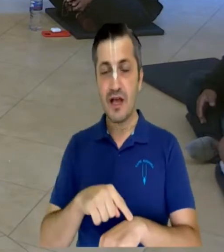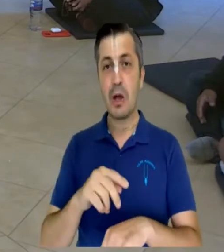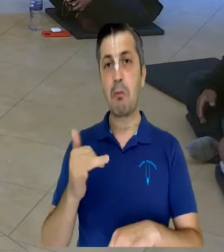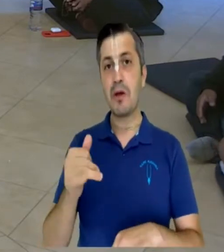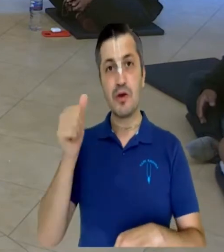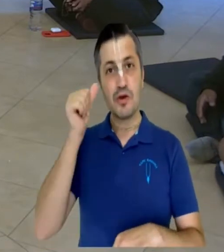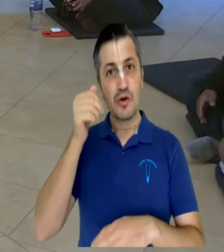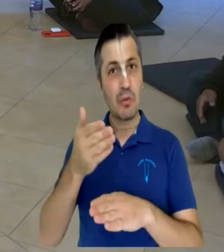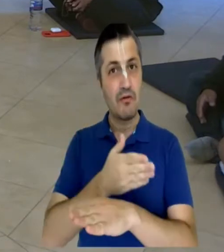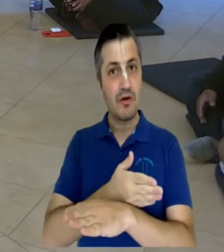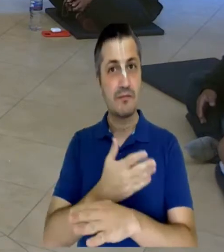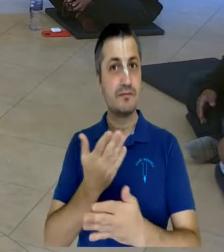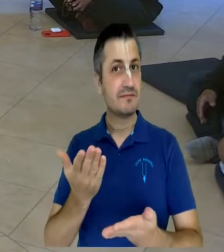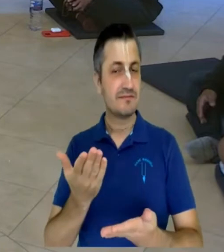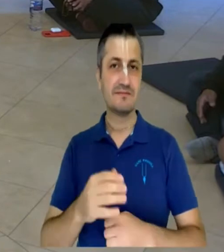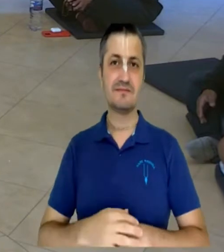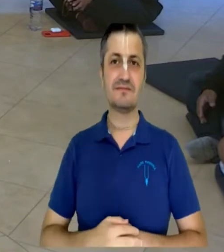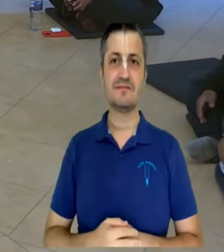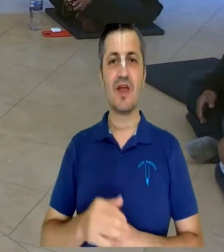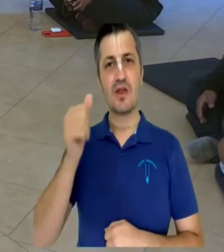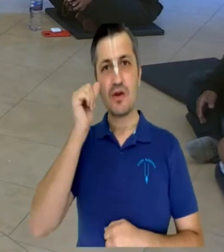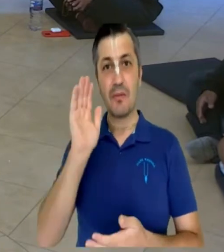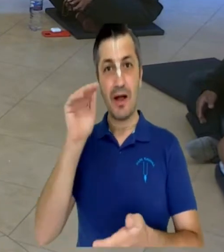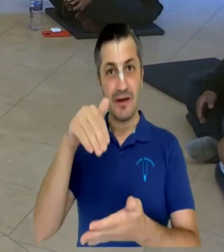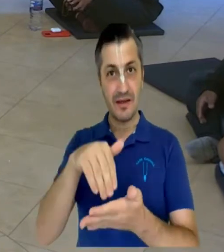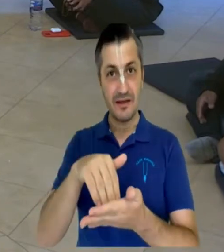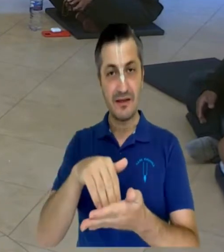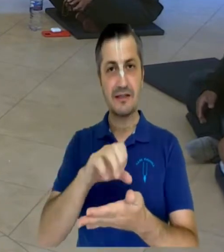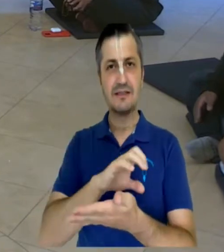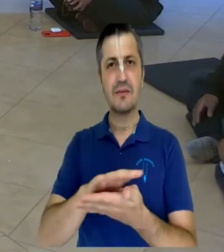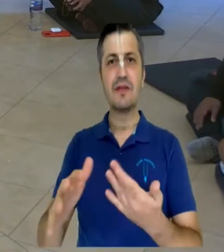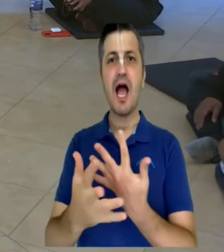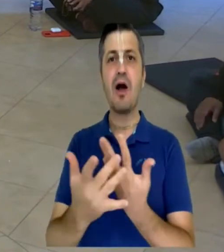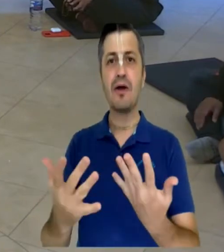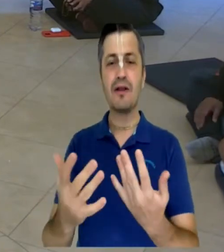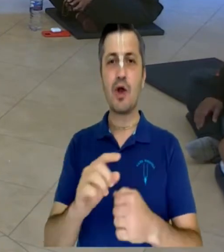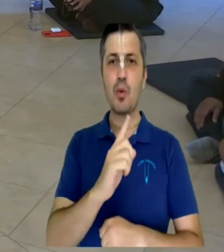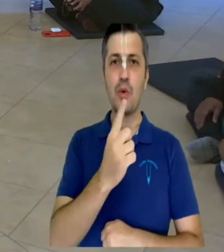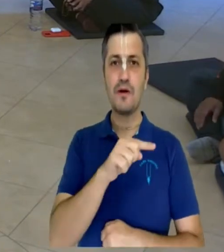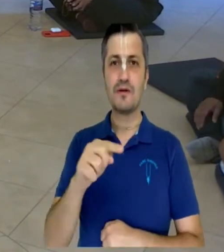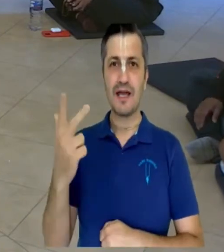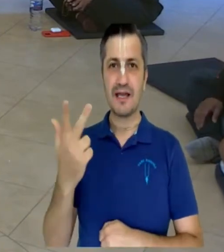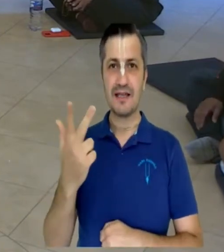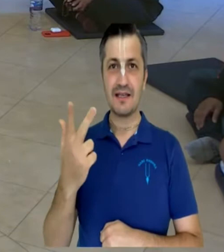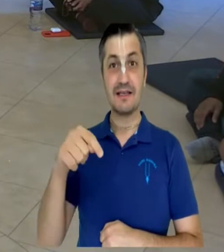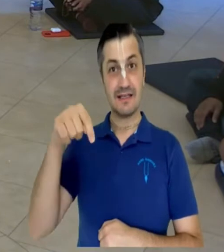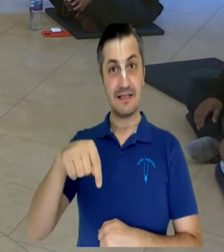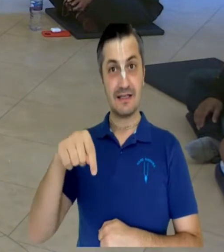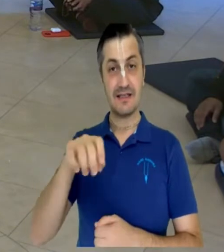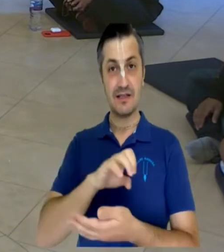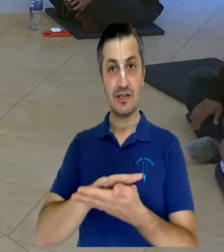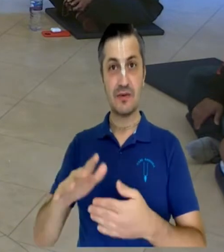we know, Bhagavad Gita has 18 chapters, and this is chapter 15, which is part of